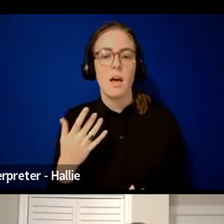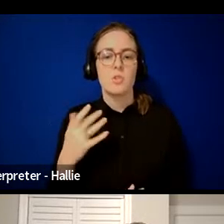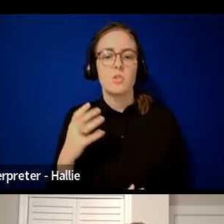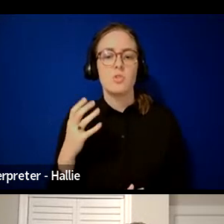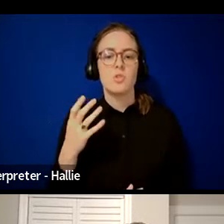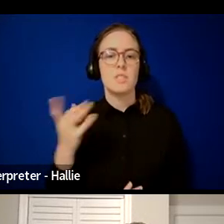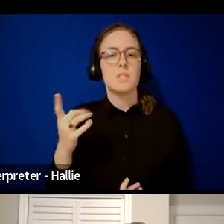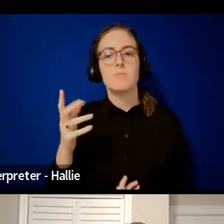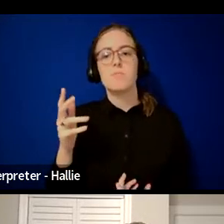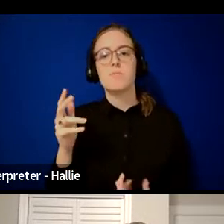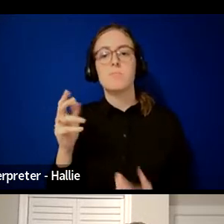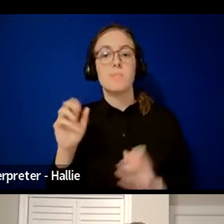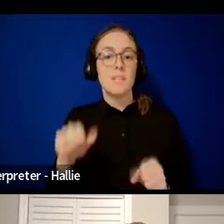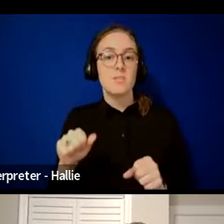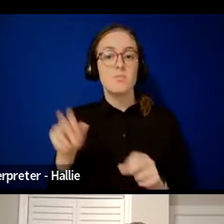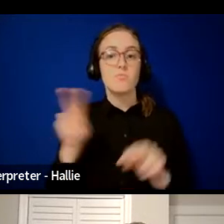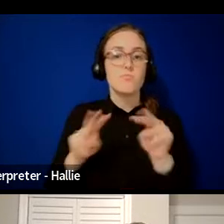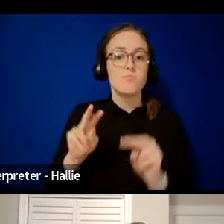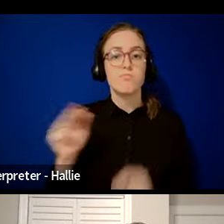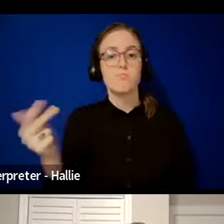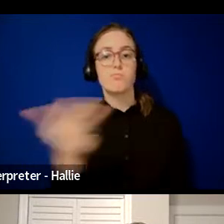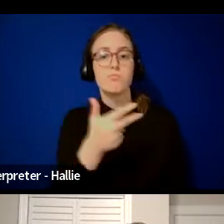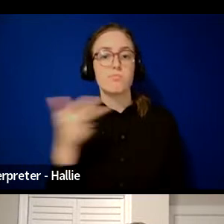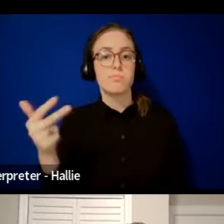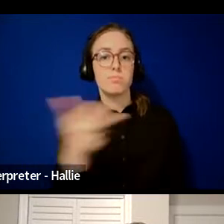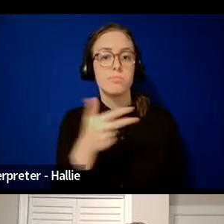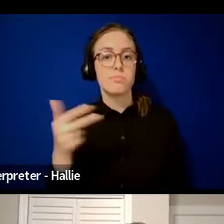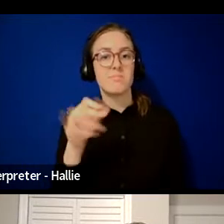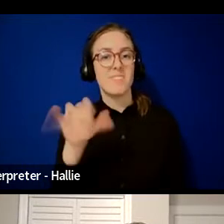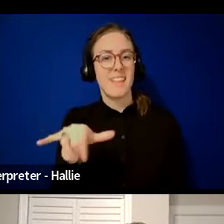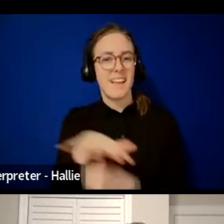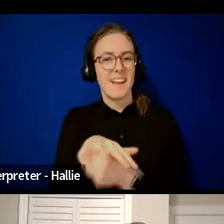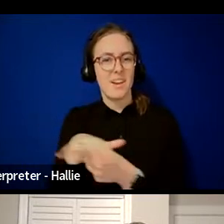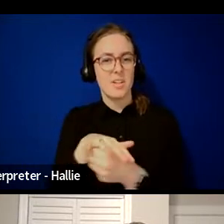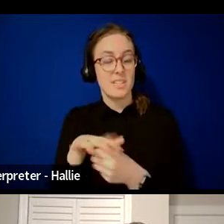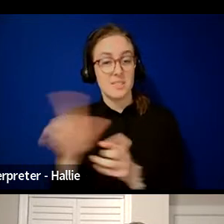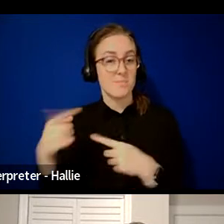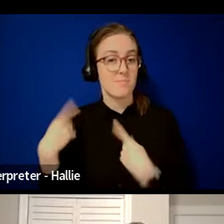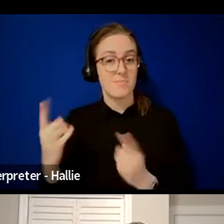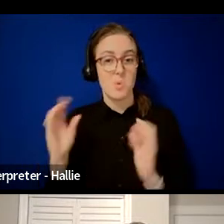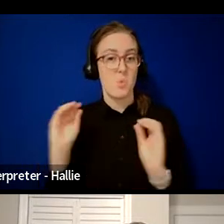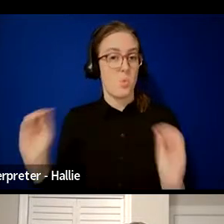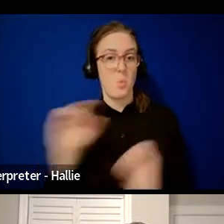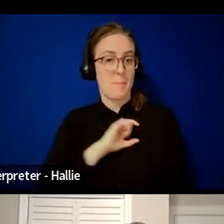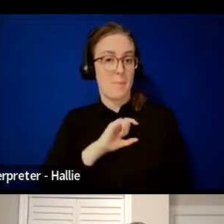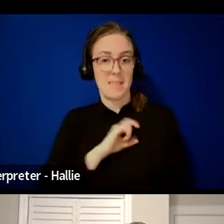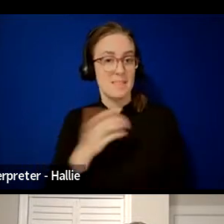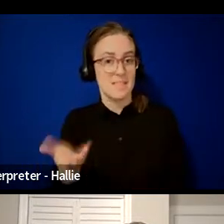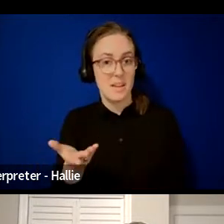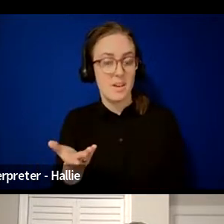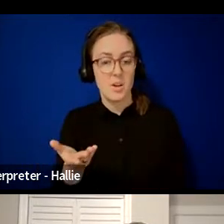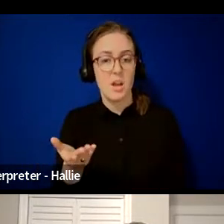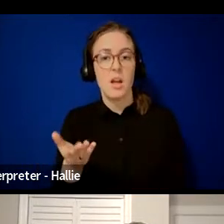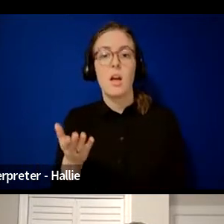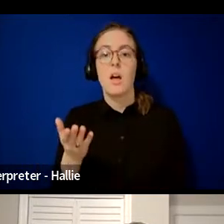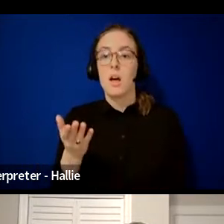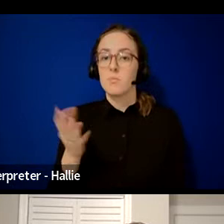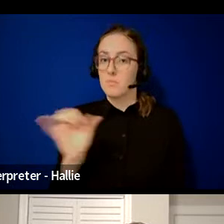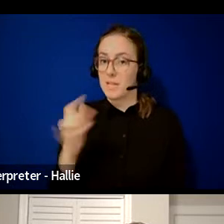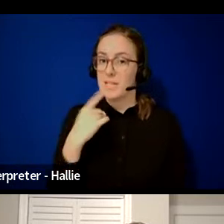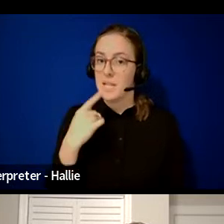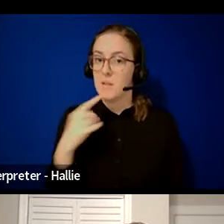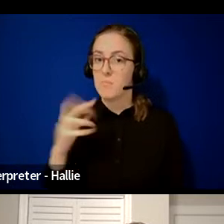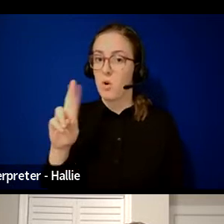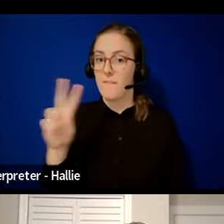circle around, because since it hasn't been any police present back there, just like I said, it was an RV back